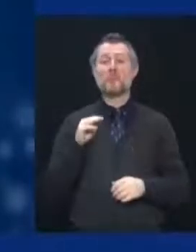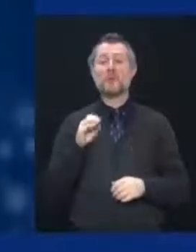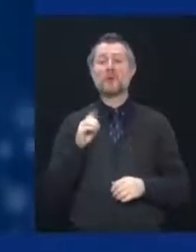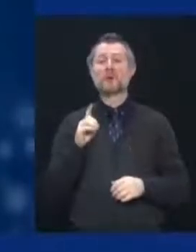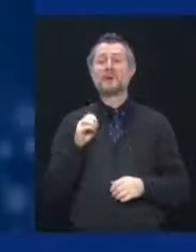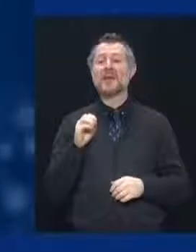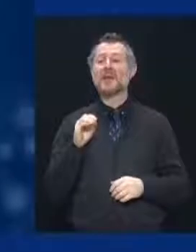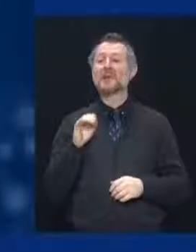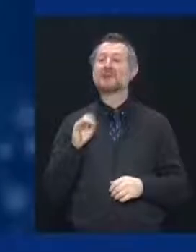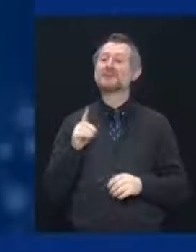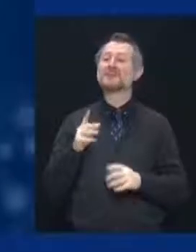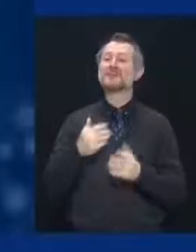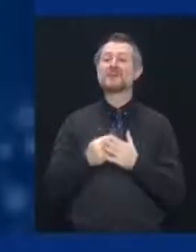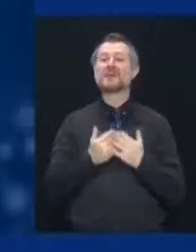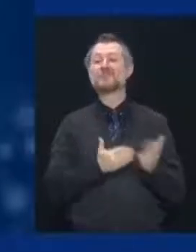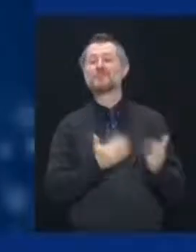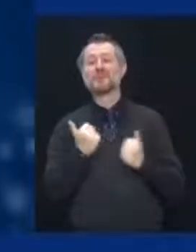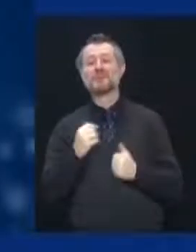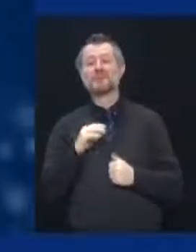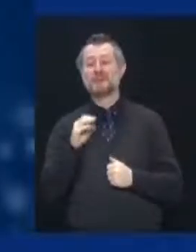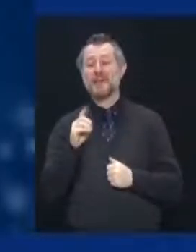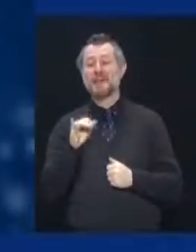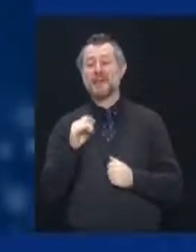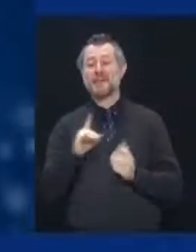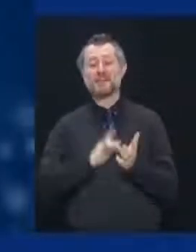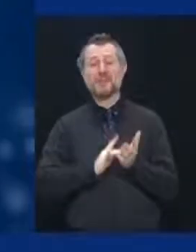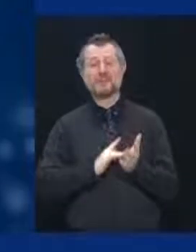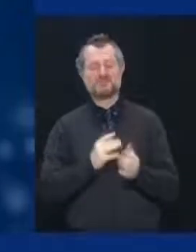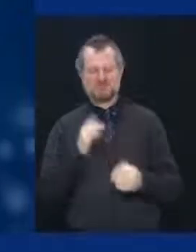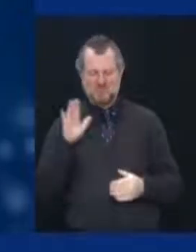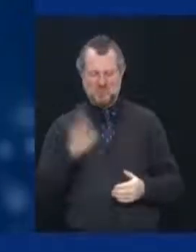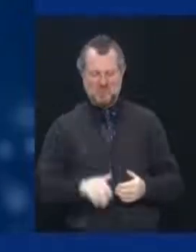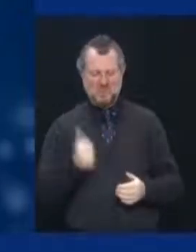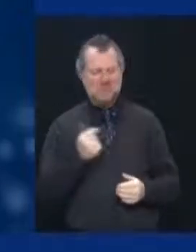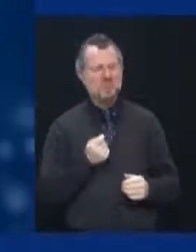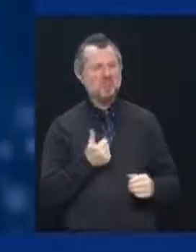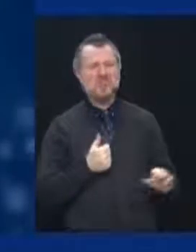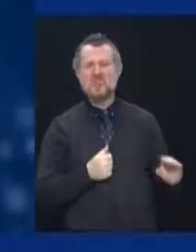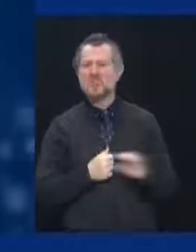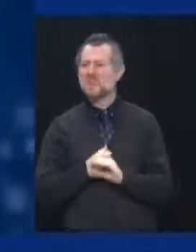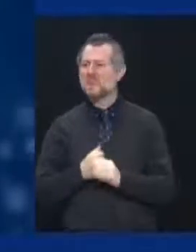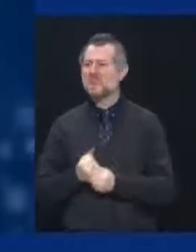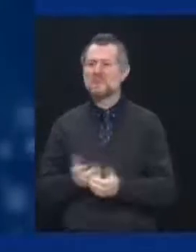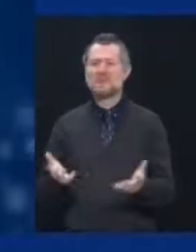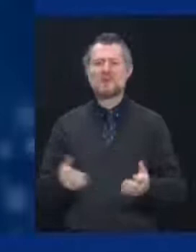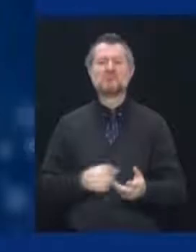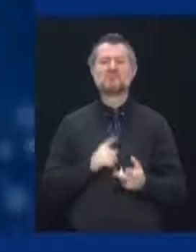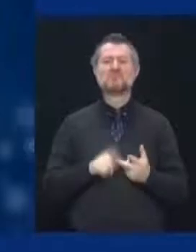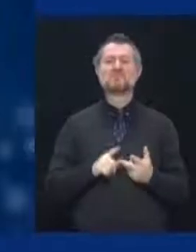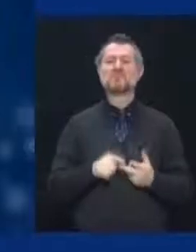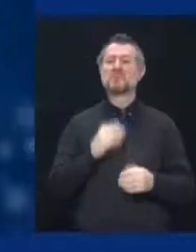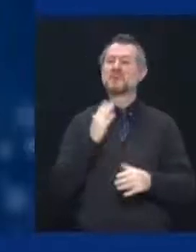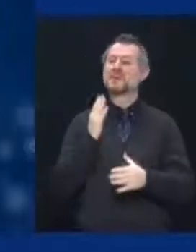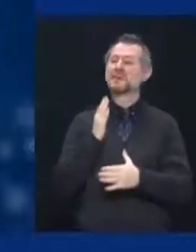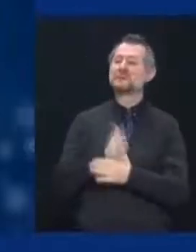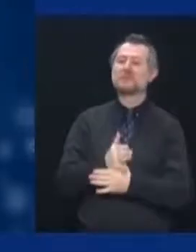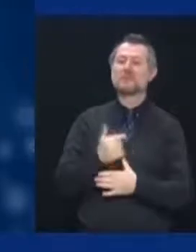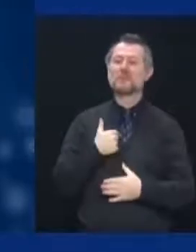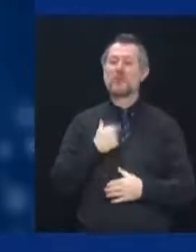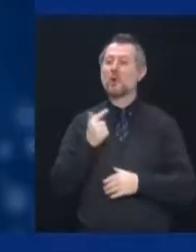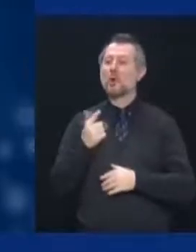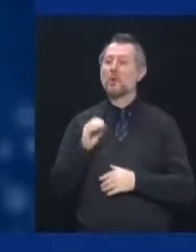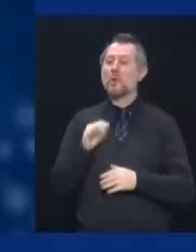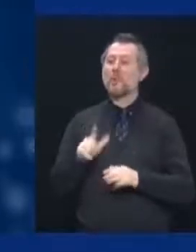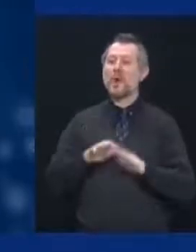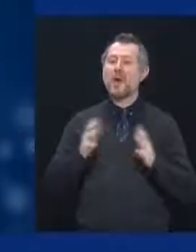in the United States of America. They illegally interfered with our global travel. We